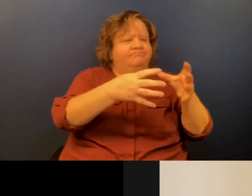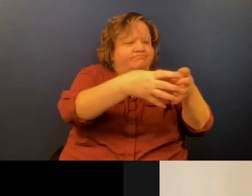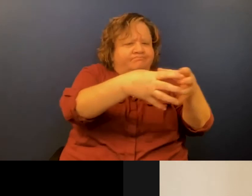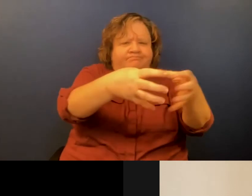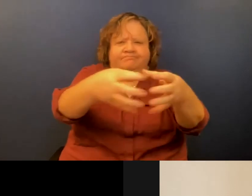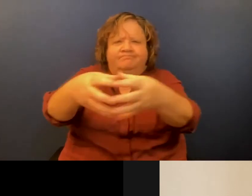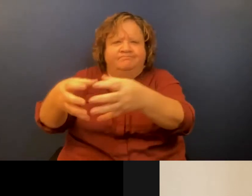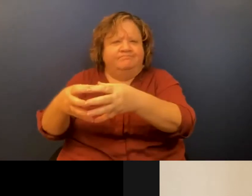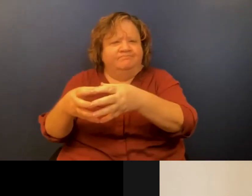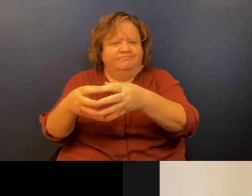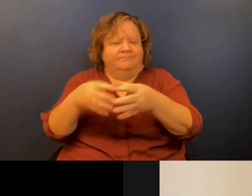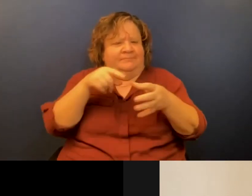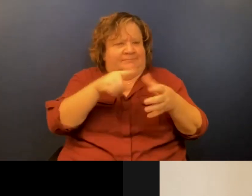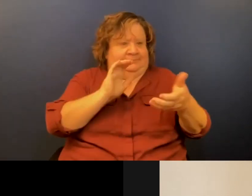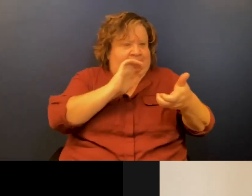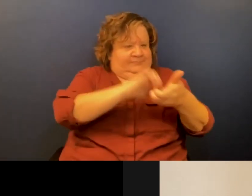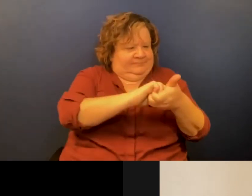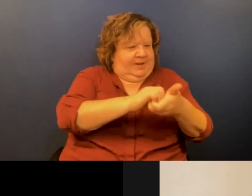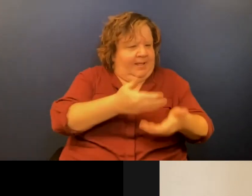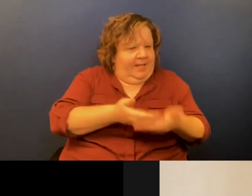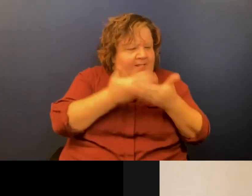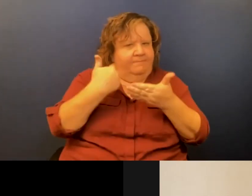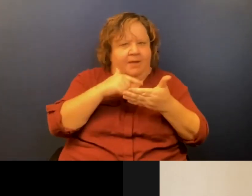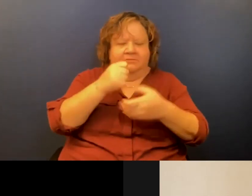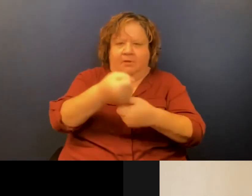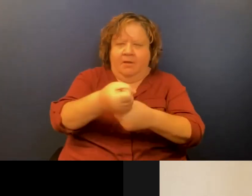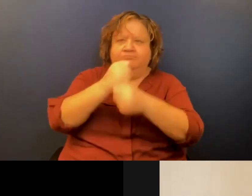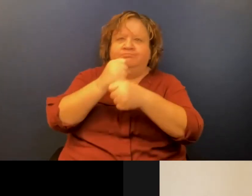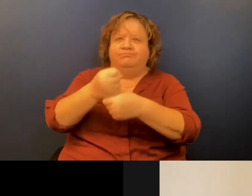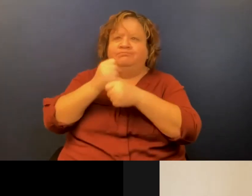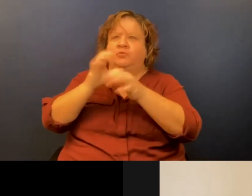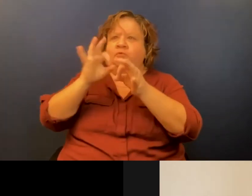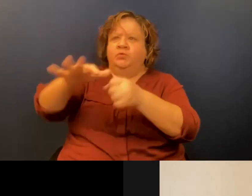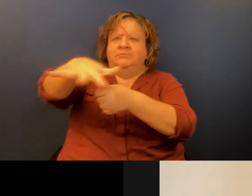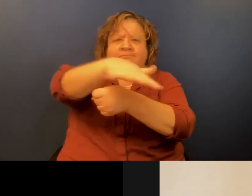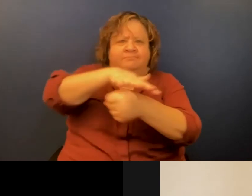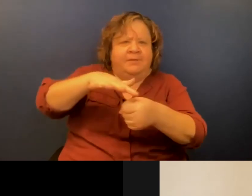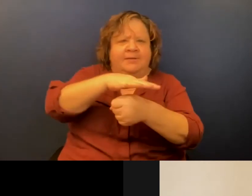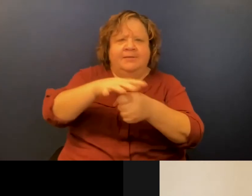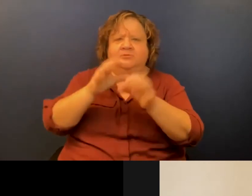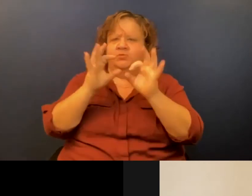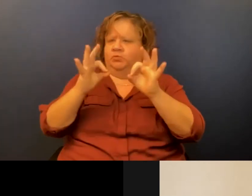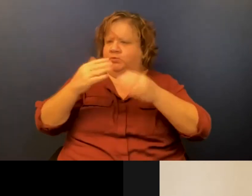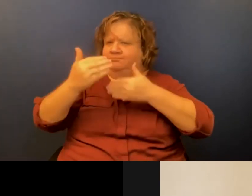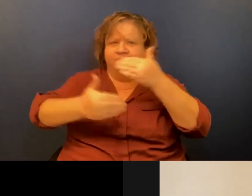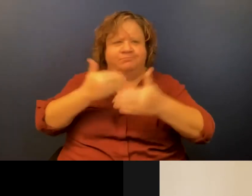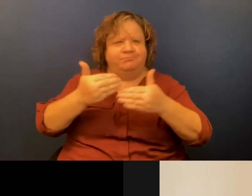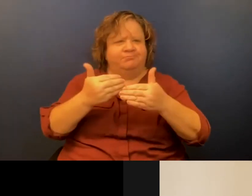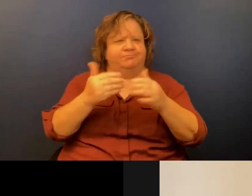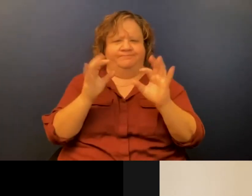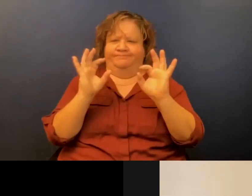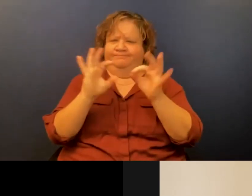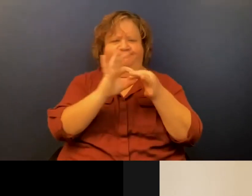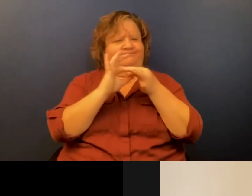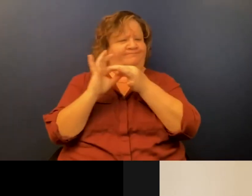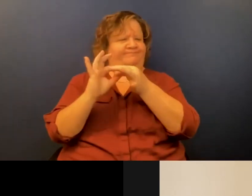a more equal society and a more inclusive society with more social justice. Therefore, the governments should